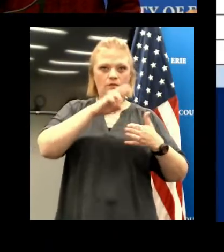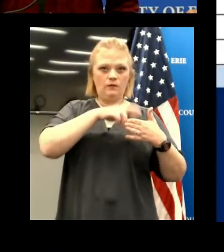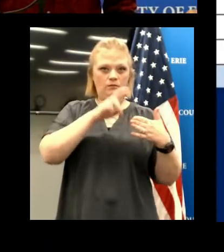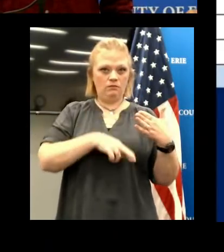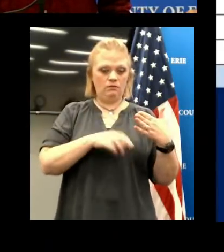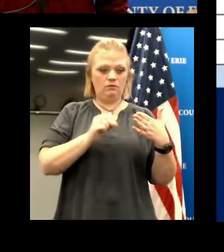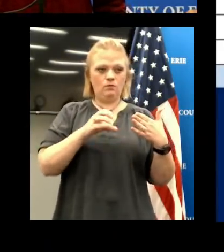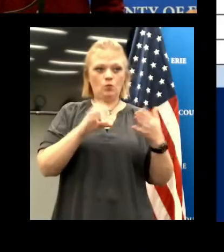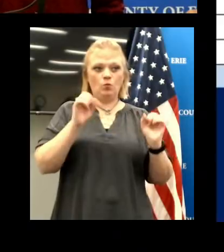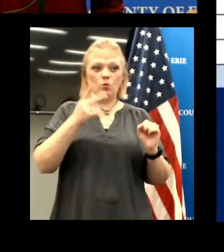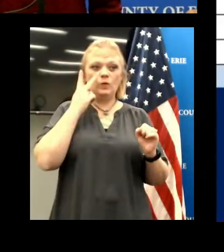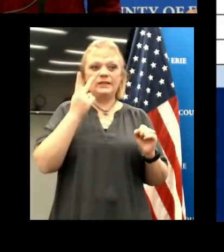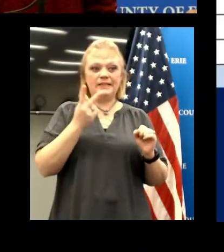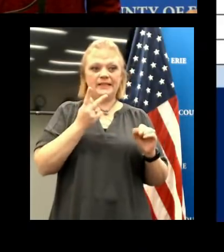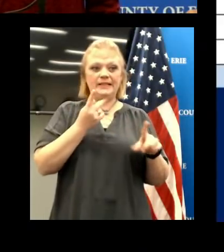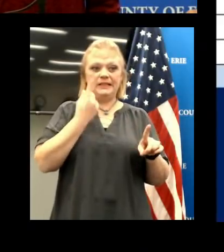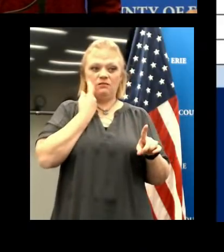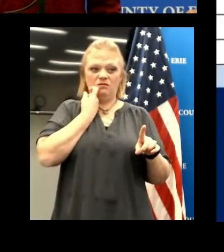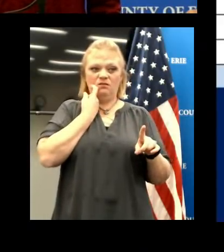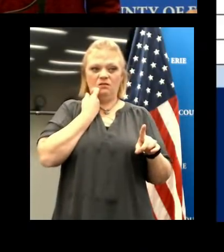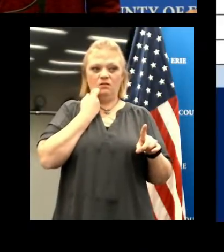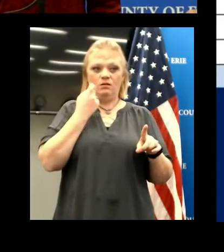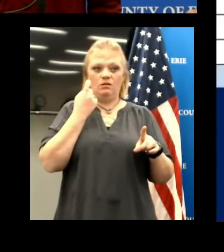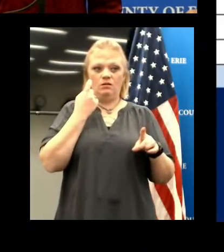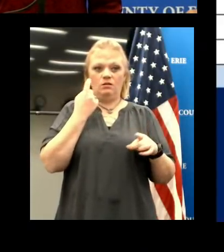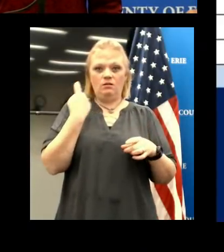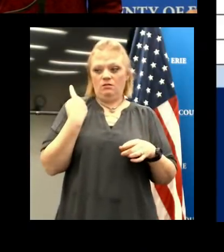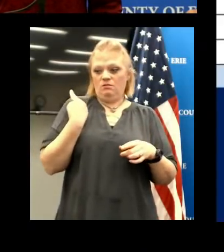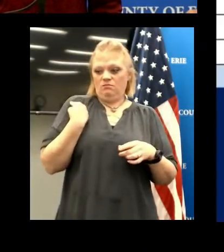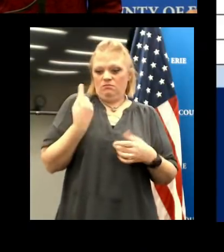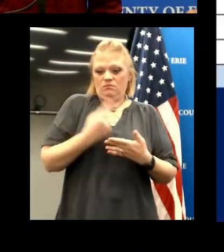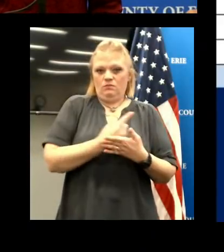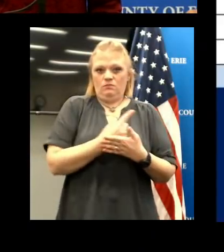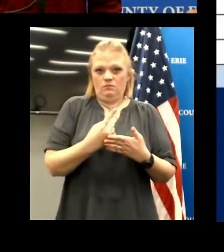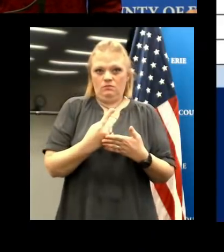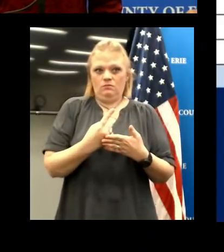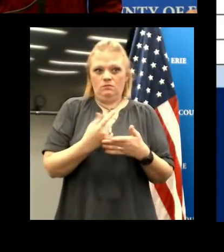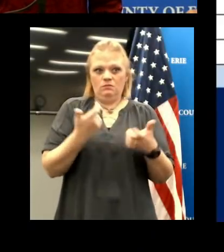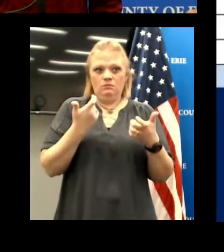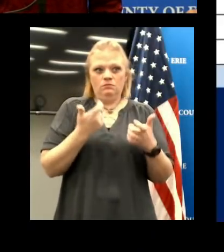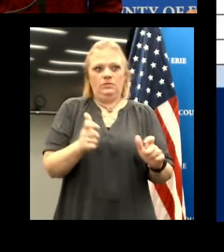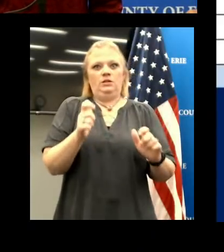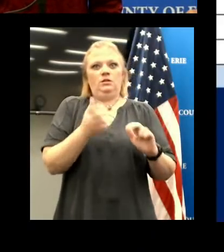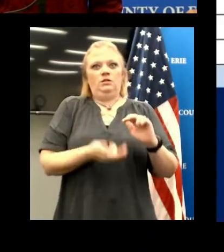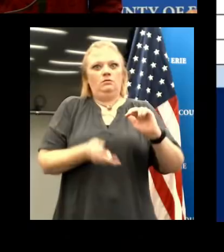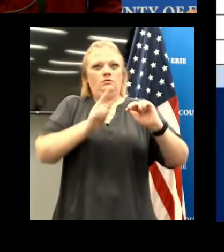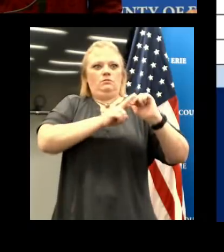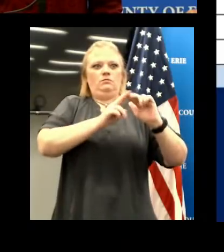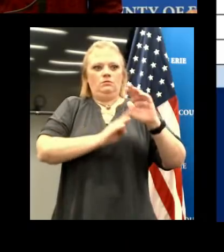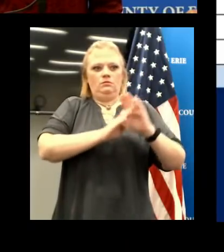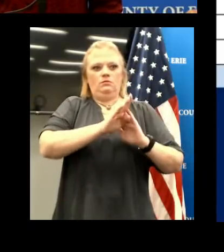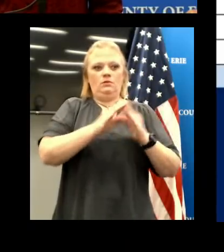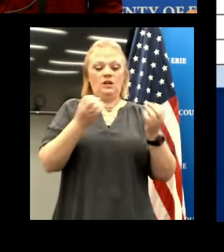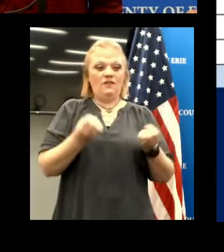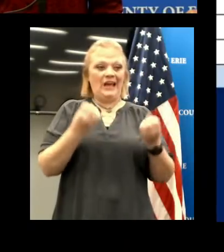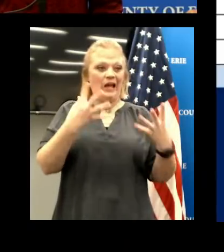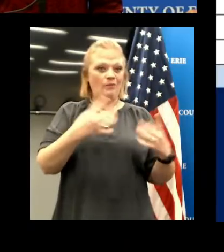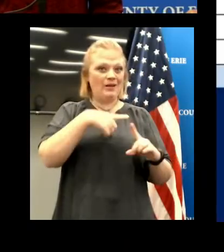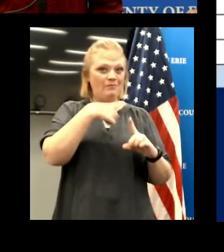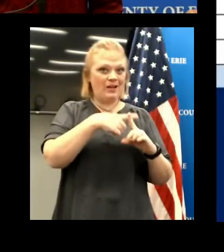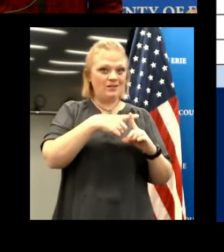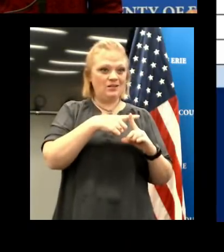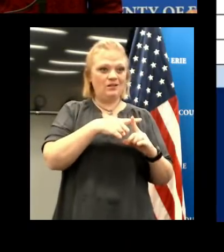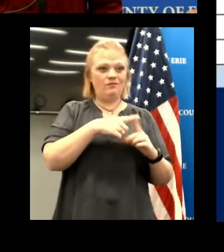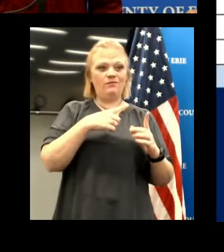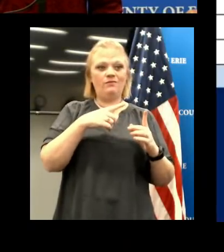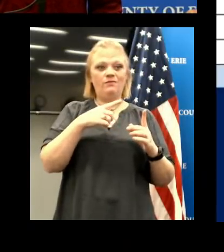you can see that just in the past week, we've had a huge jump in the number of cases and the proportion of